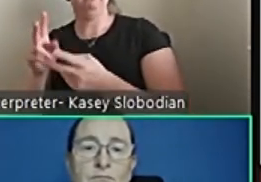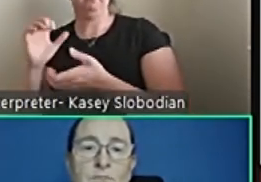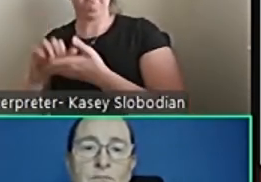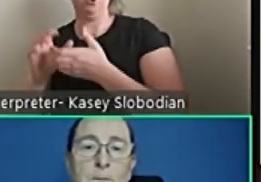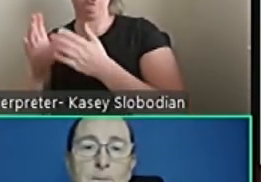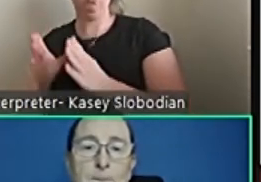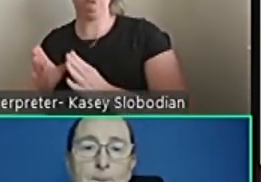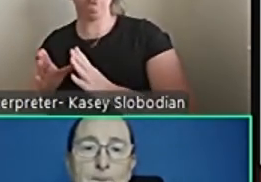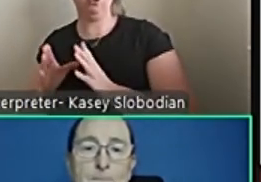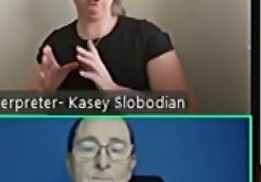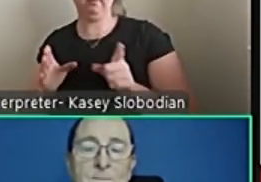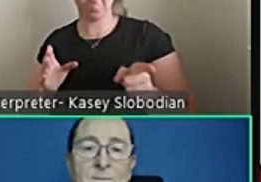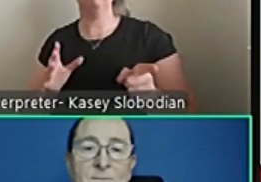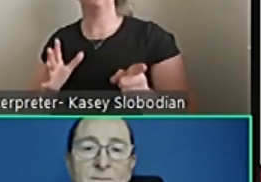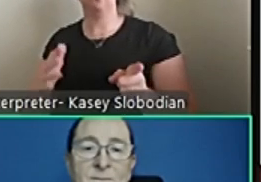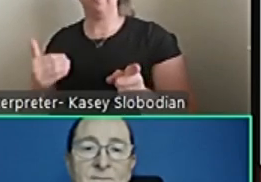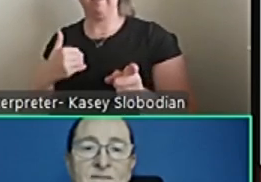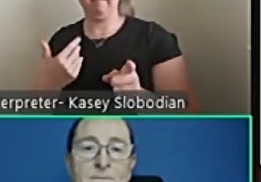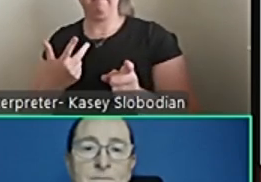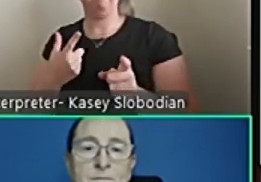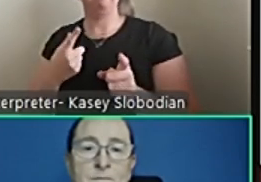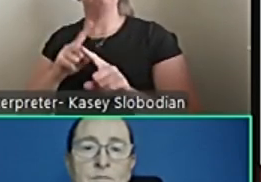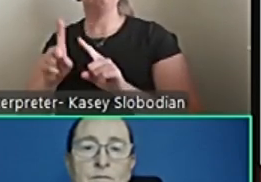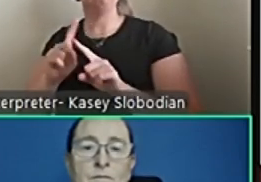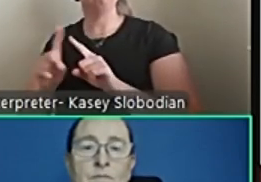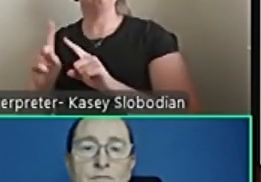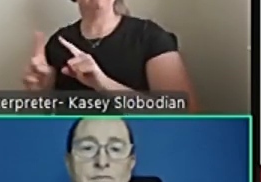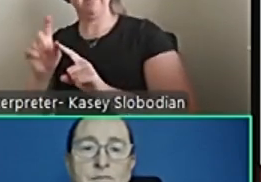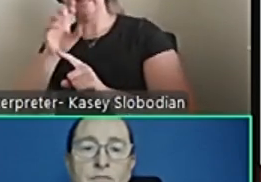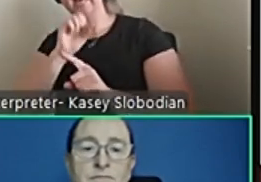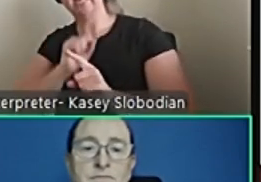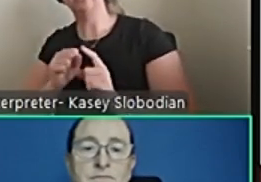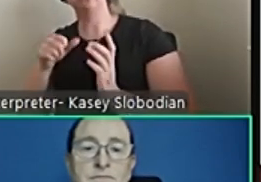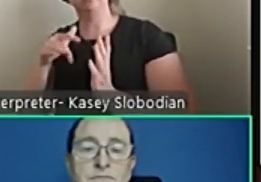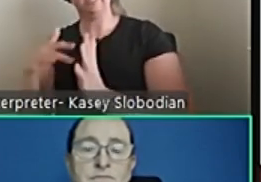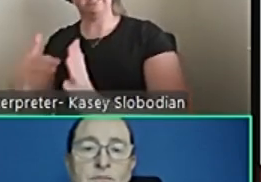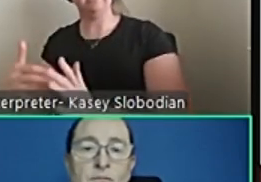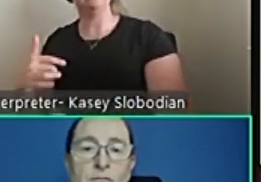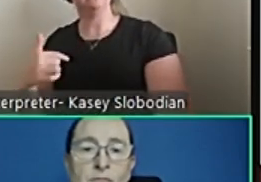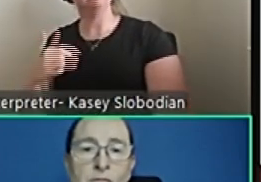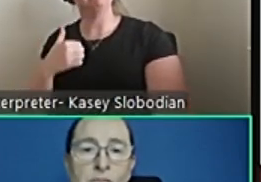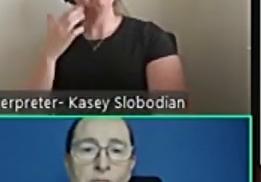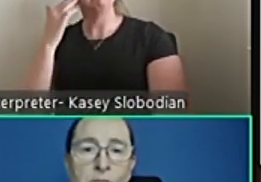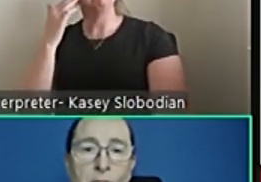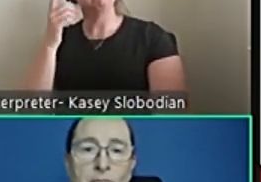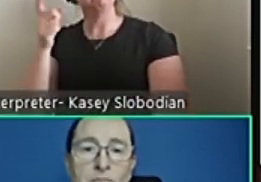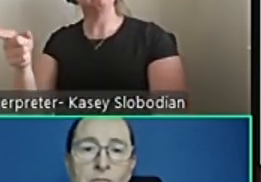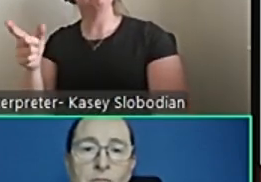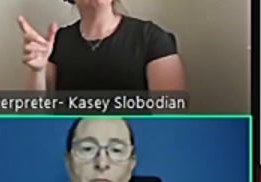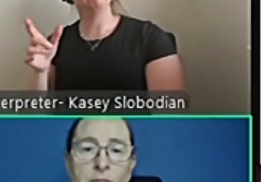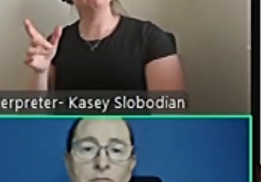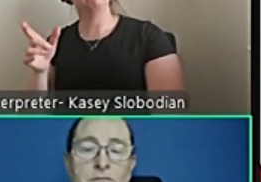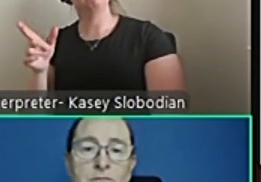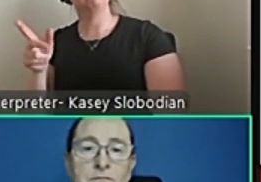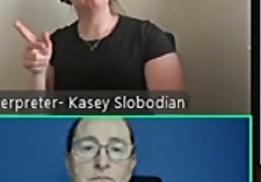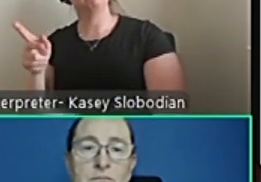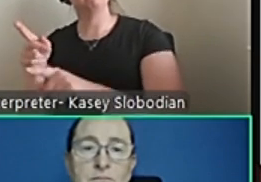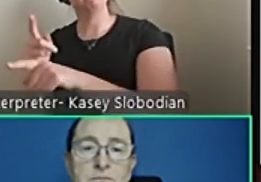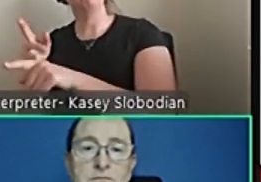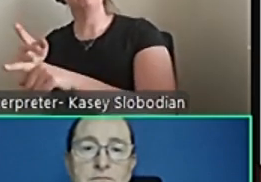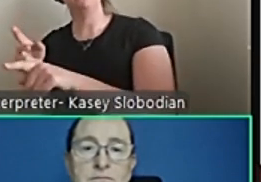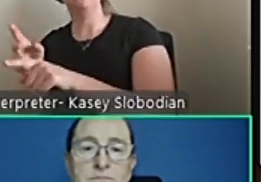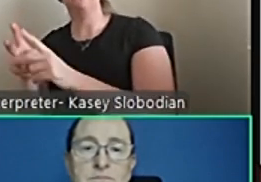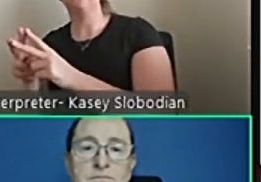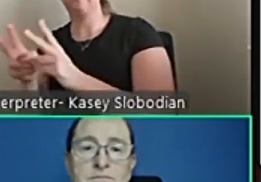population studies and publications, and I can attest for the fact that she's very passionate about contributing to the social